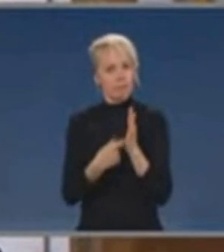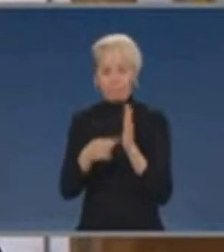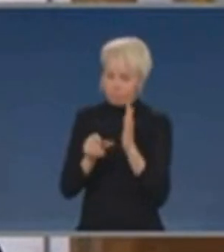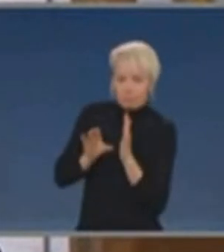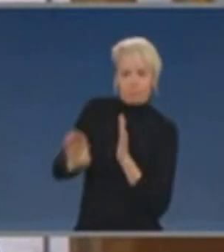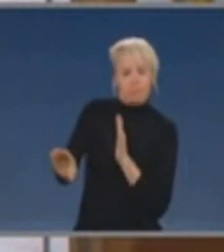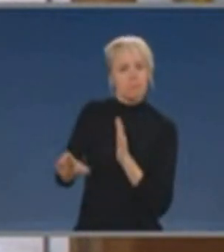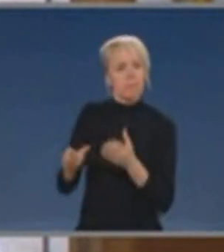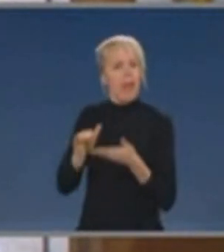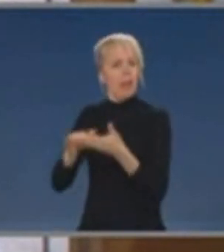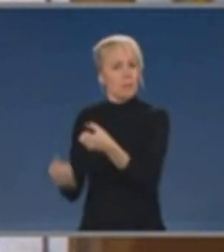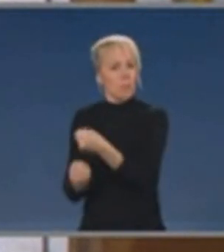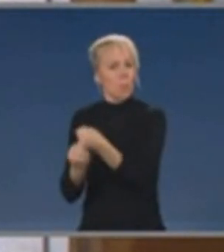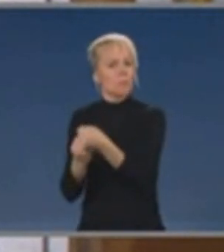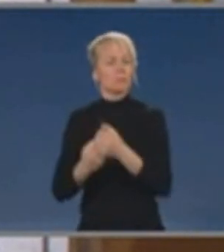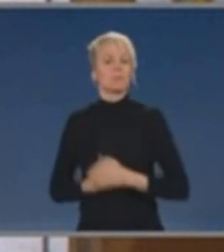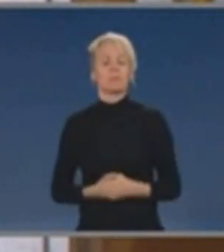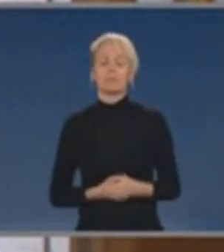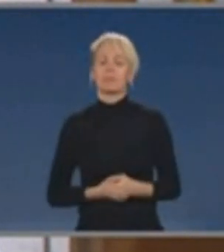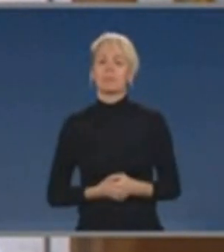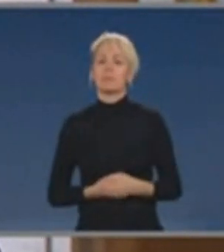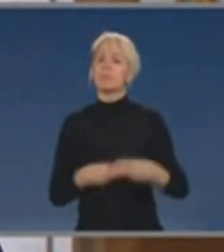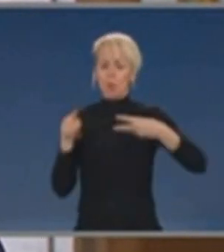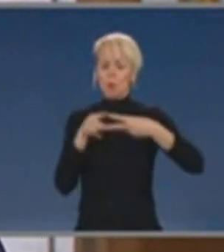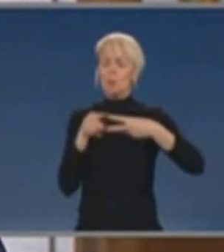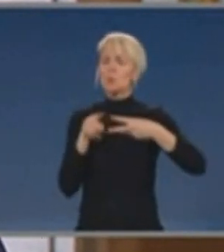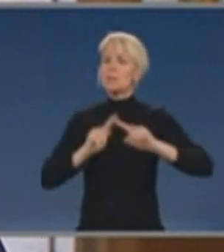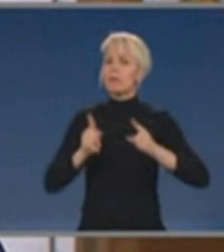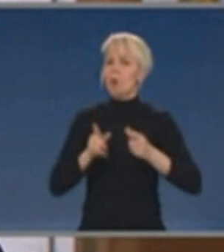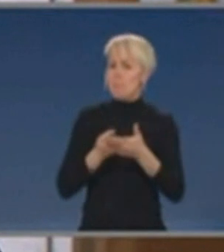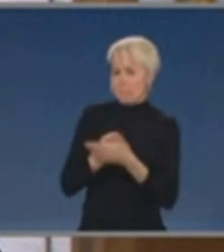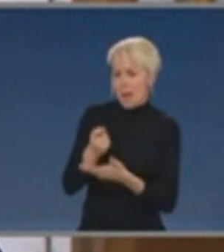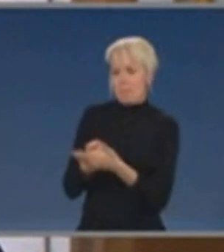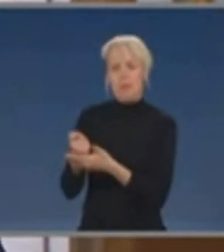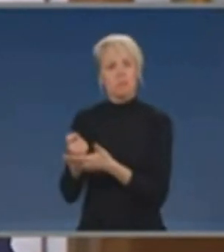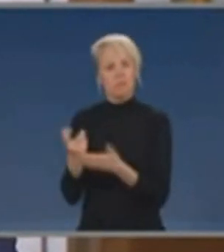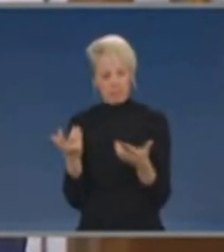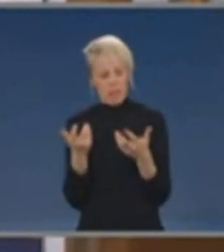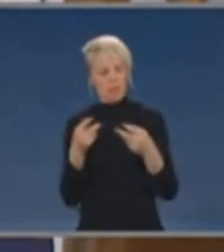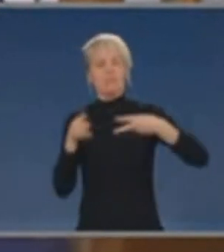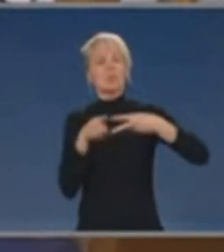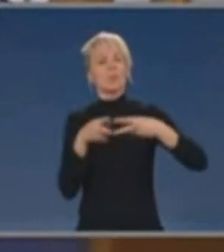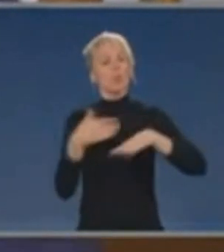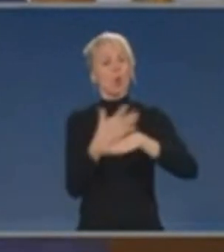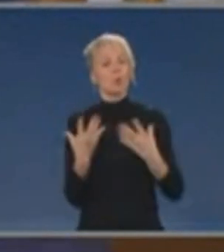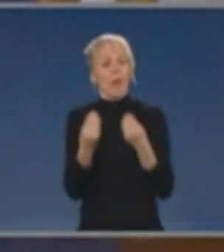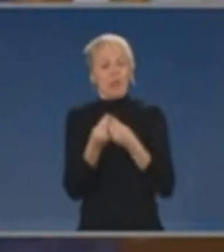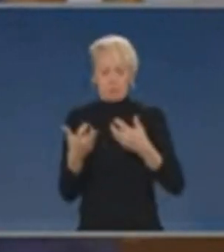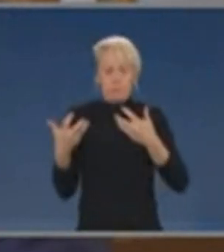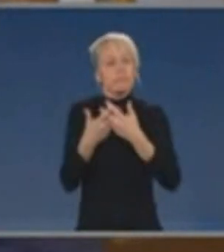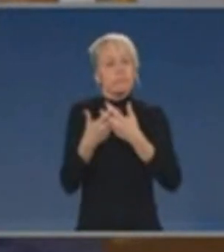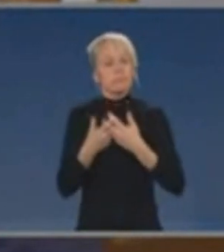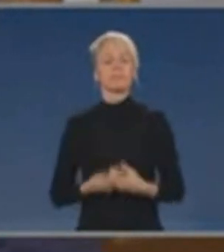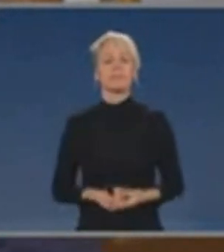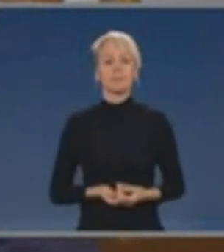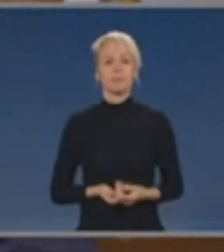JobKeeper program and the JobSeeker programs are complementary, and we've also already announced $27 million of measures for the arts